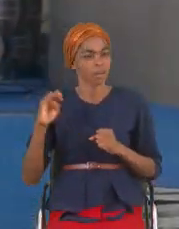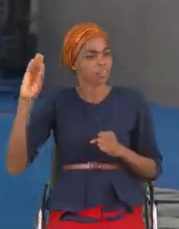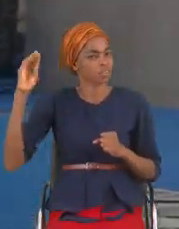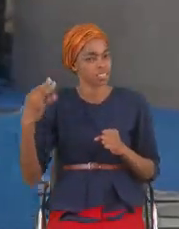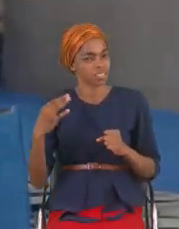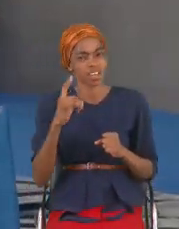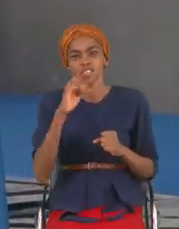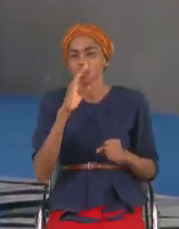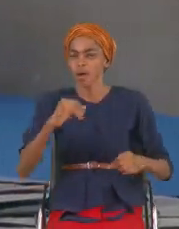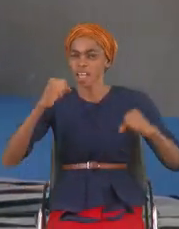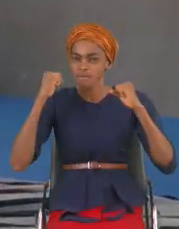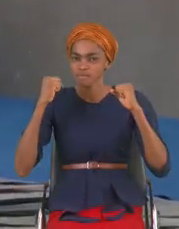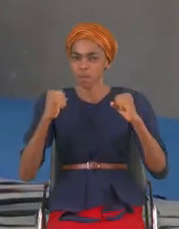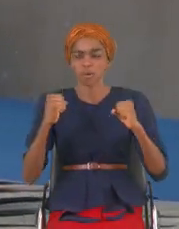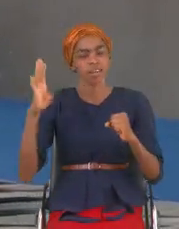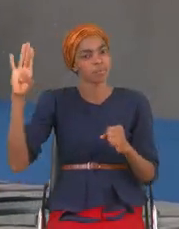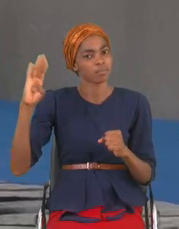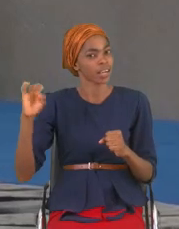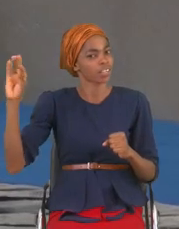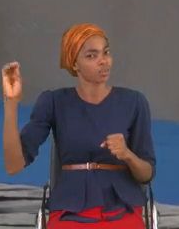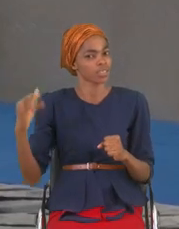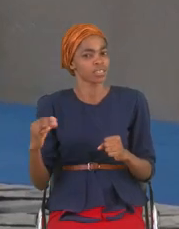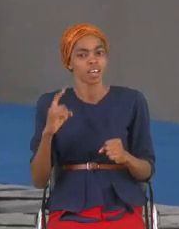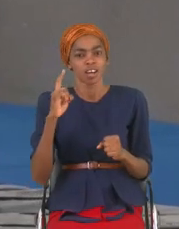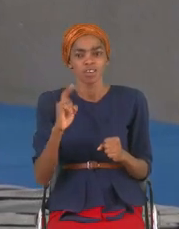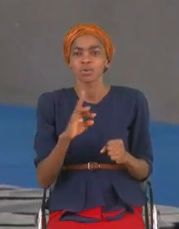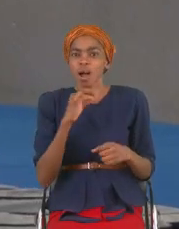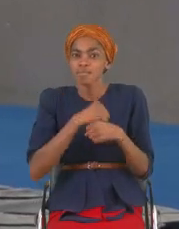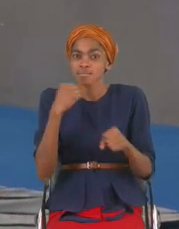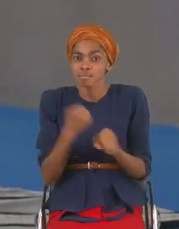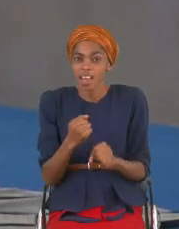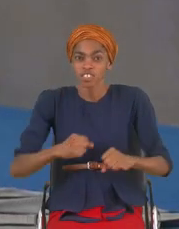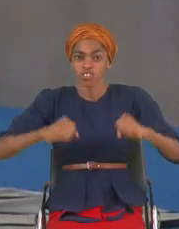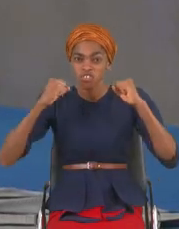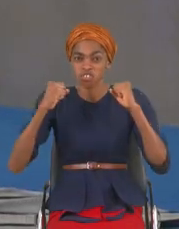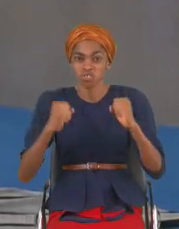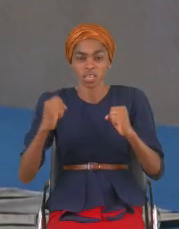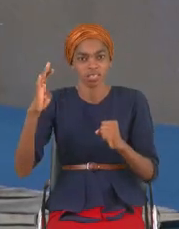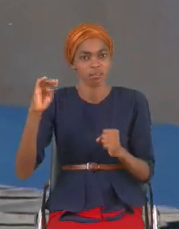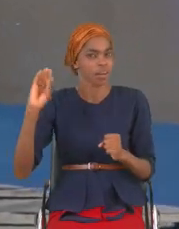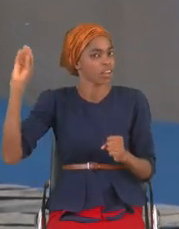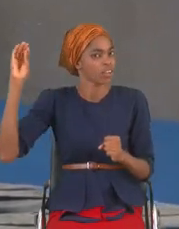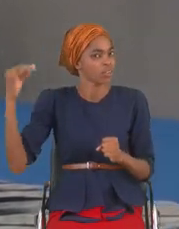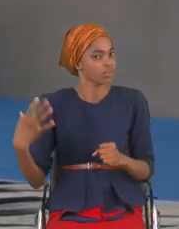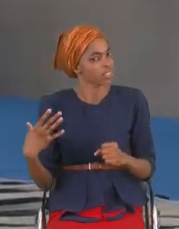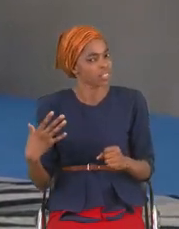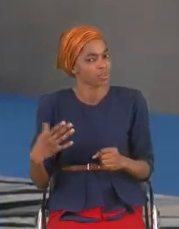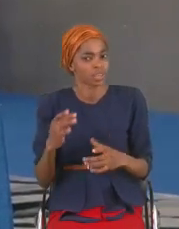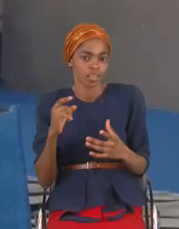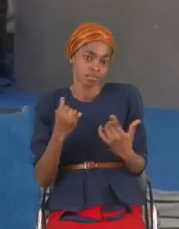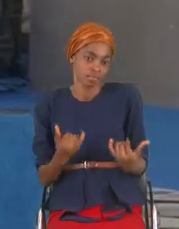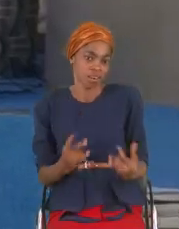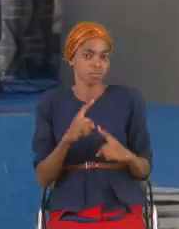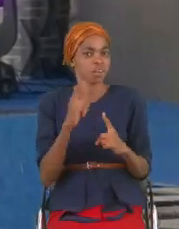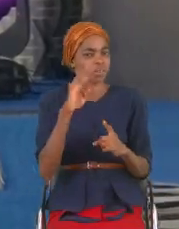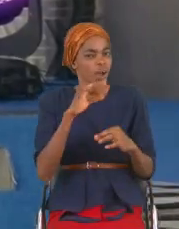are empowered by grace. You are made strong by grace. Now, when you are